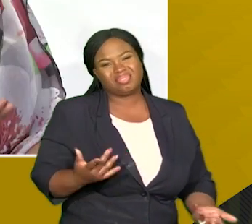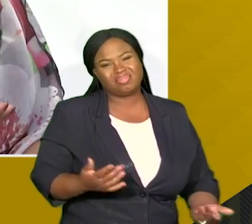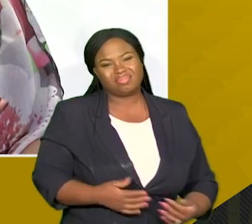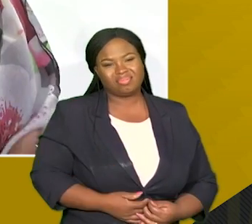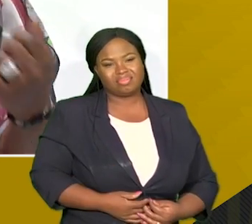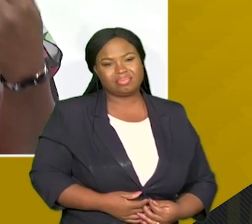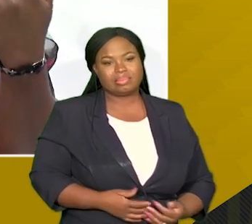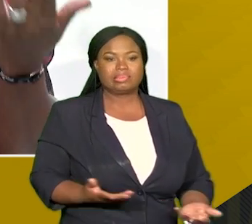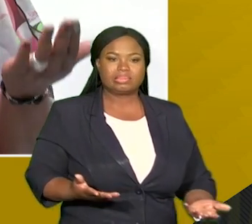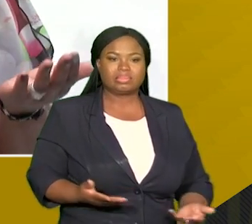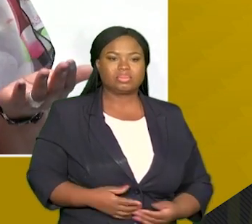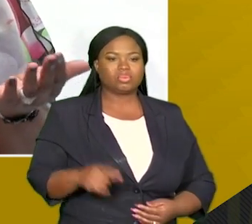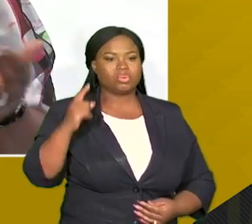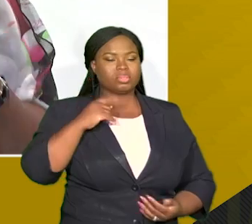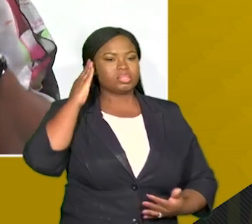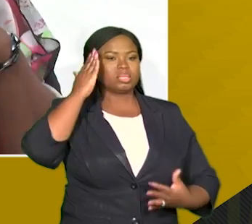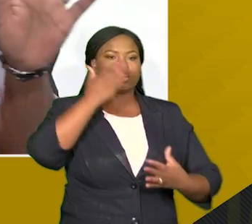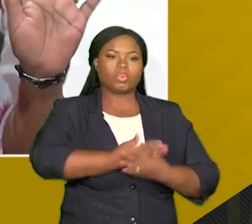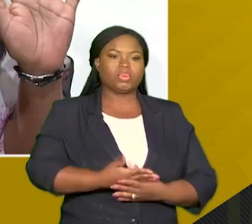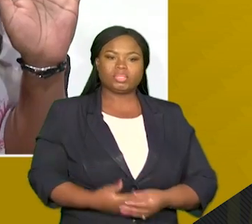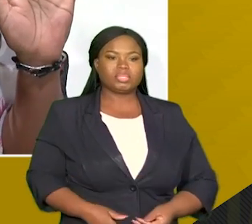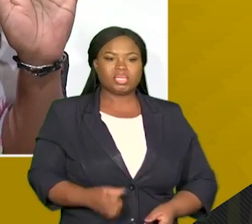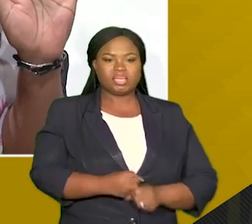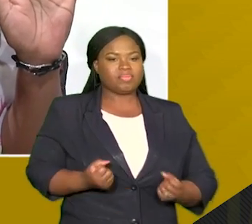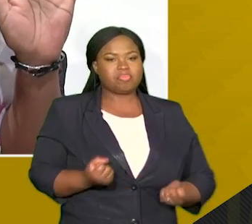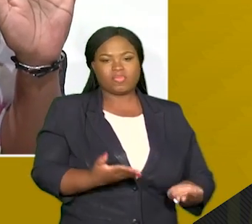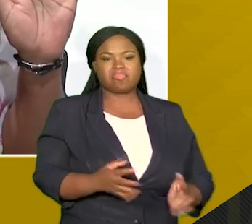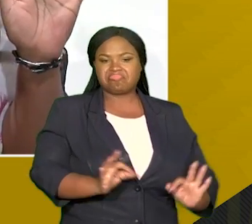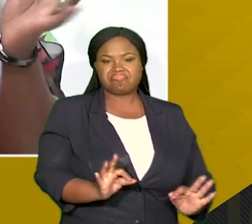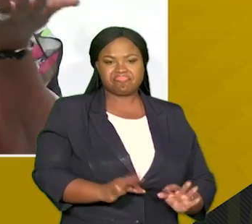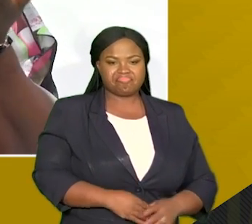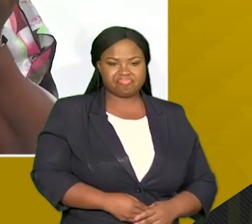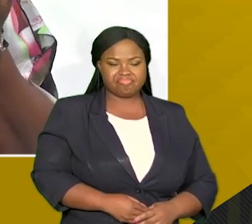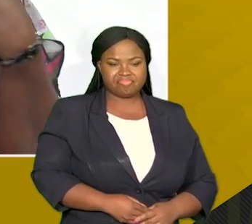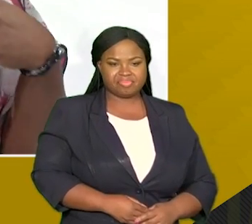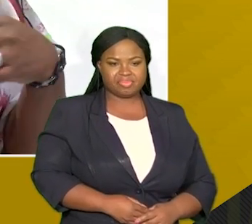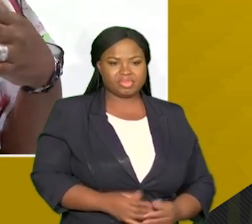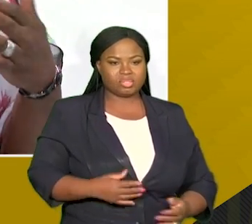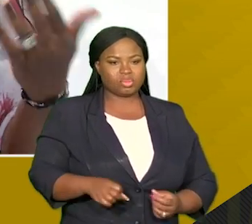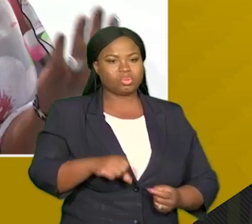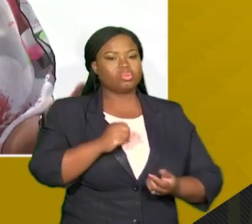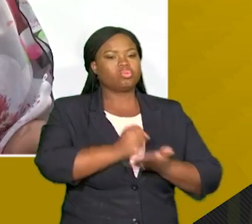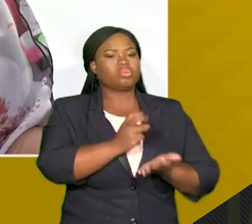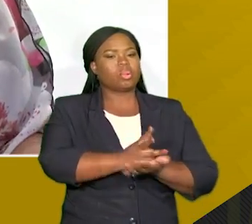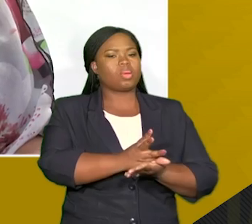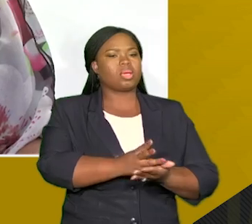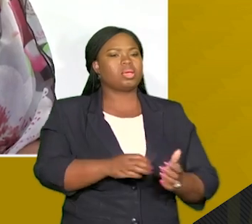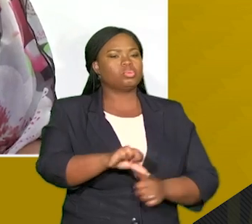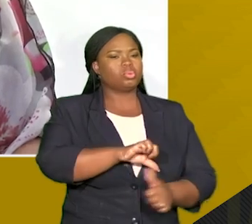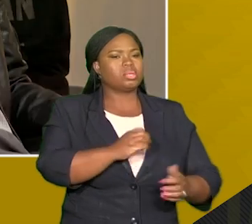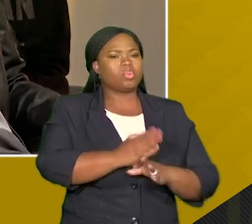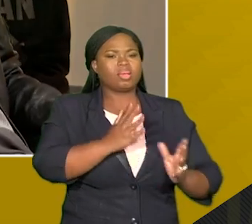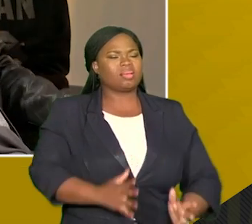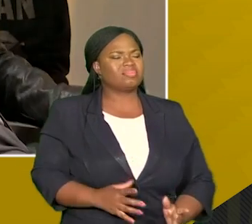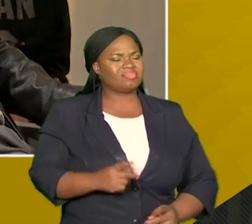them? A psychologist in Nayo, they don't even provide. I'm a social worker. Social workers are also human